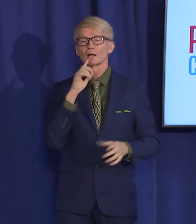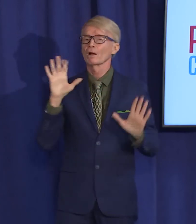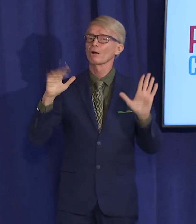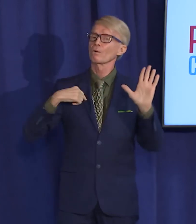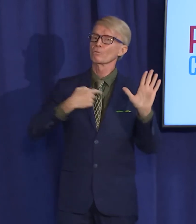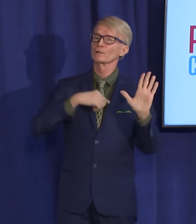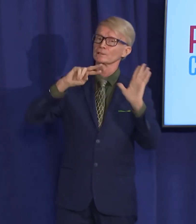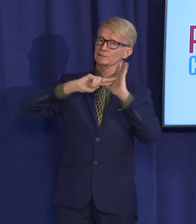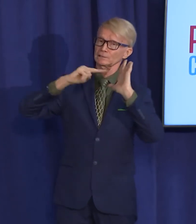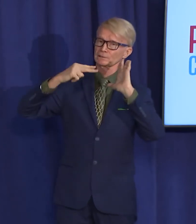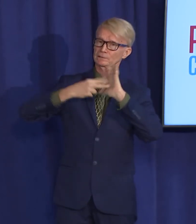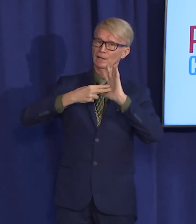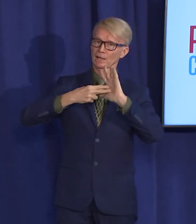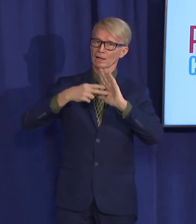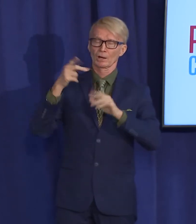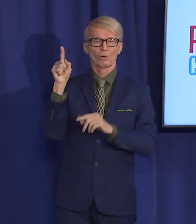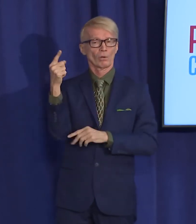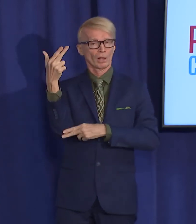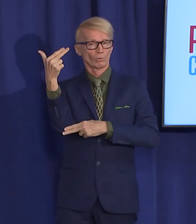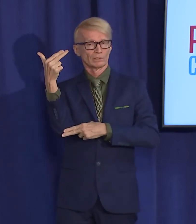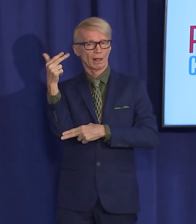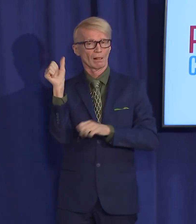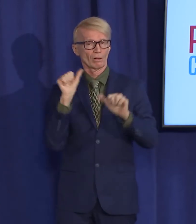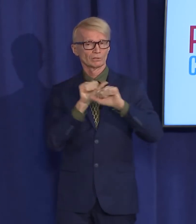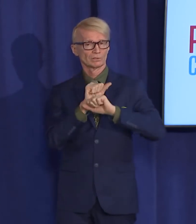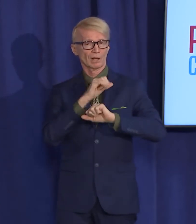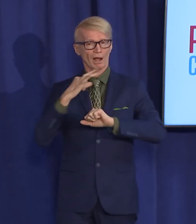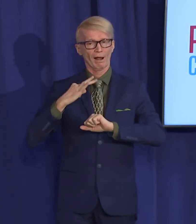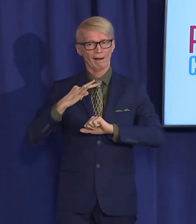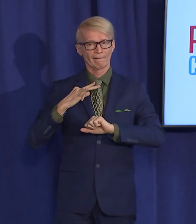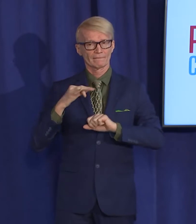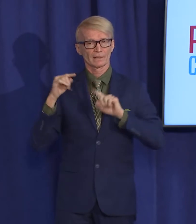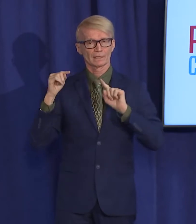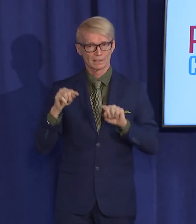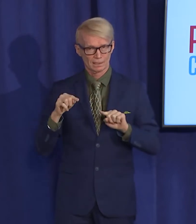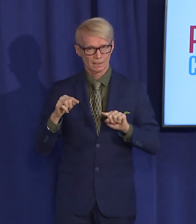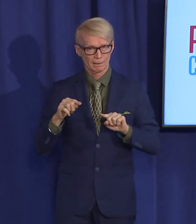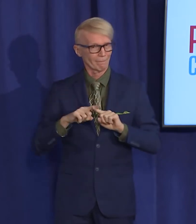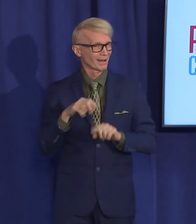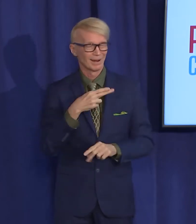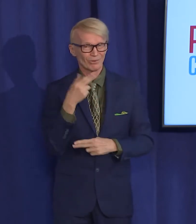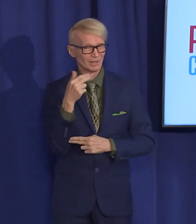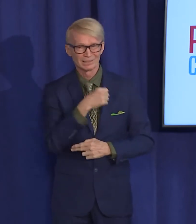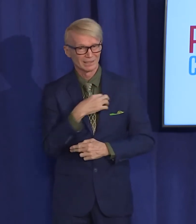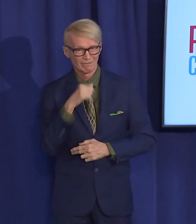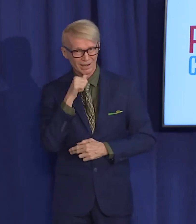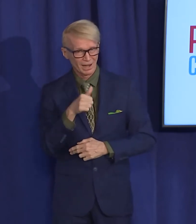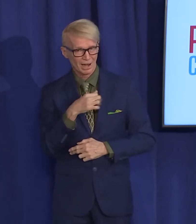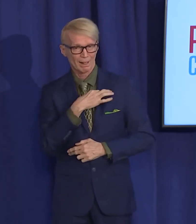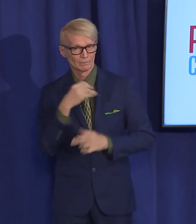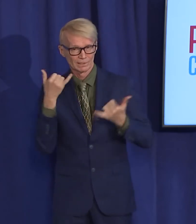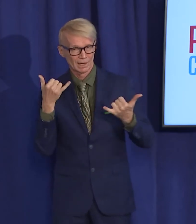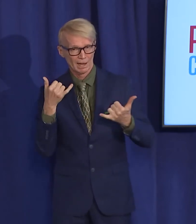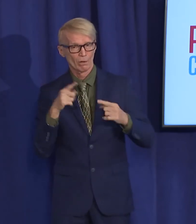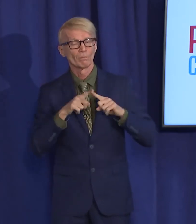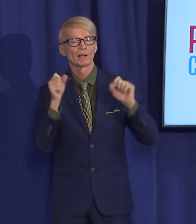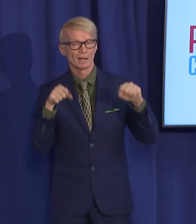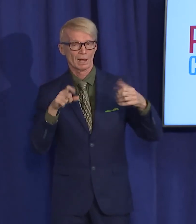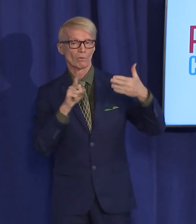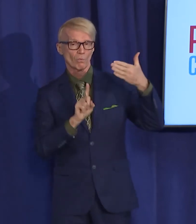vaccinate hotel workers, and hotel workers are not eligible at this time. They do become eligible under